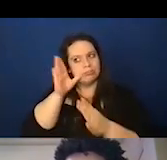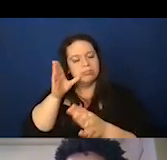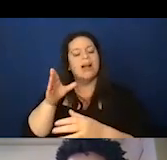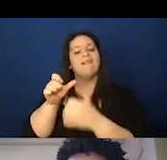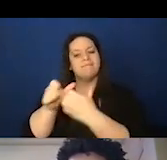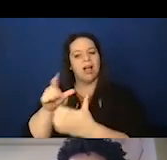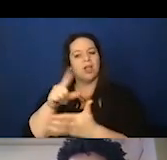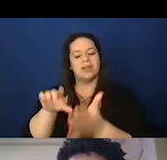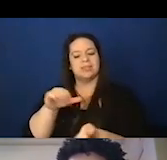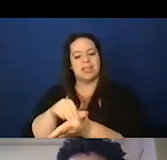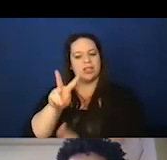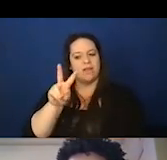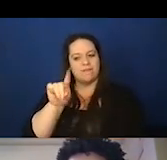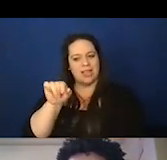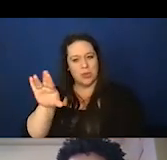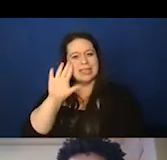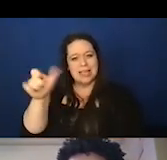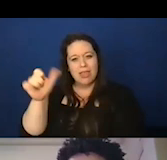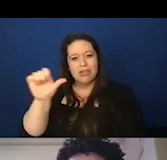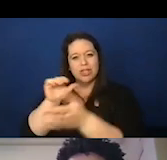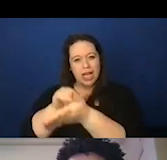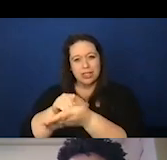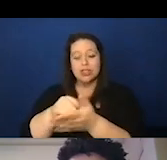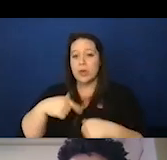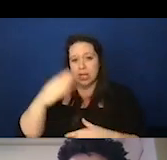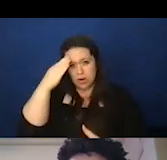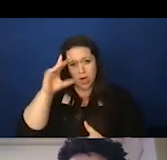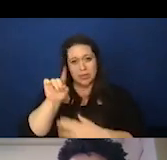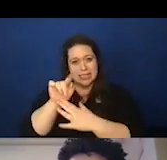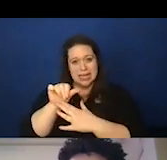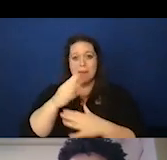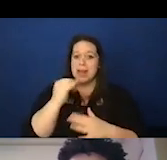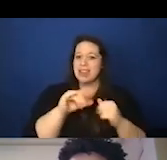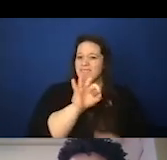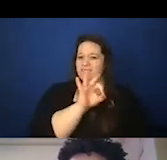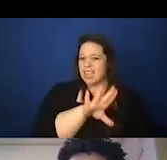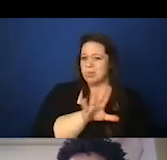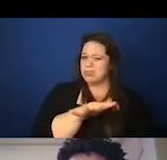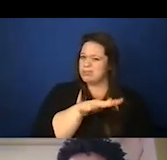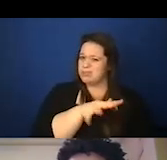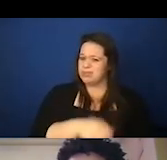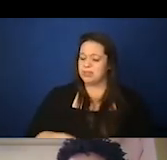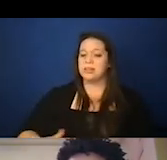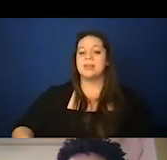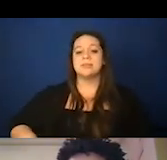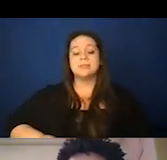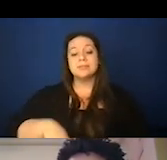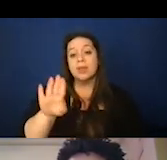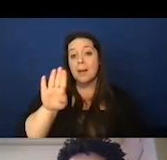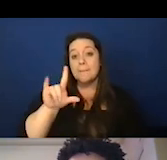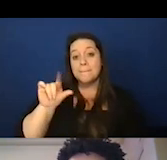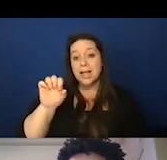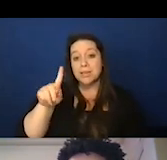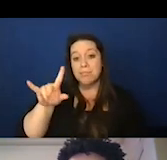than on Facebook and so forth. But Bell's palsy can happen with any infectious disease, particularly viral diseases, by the